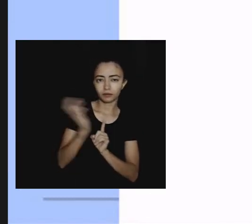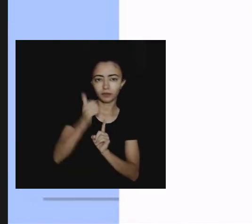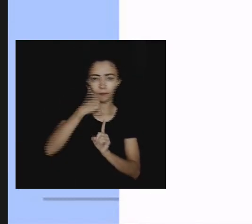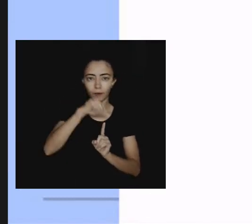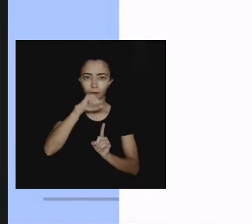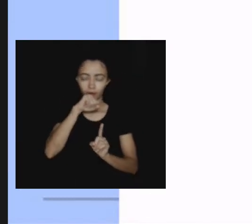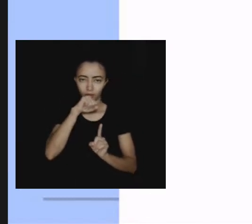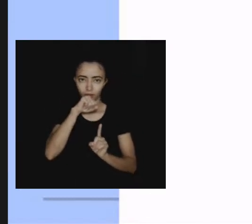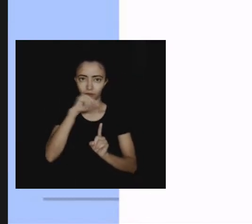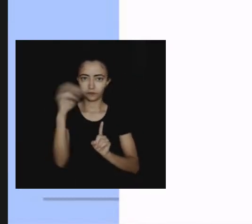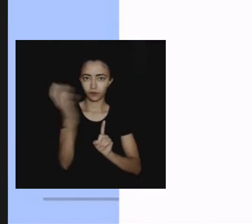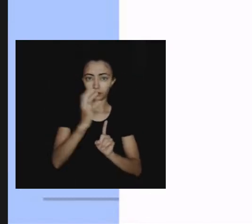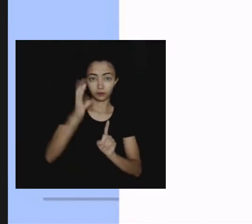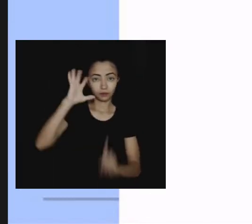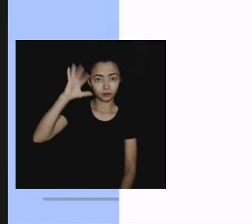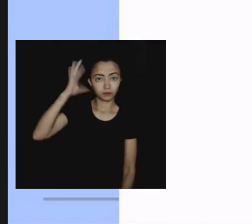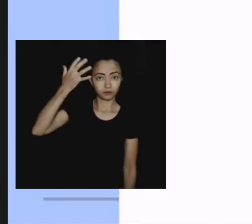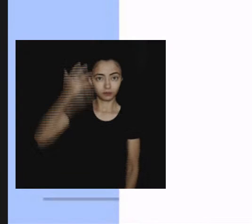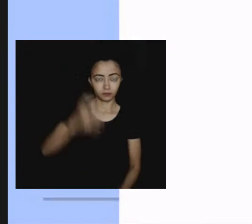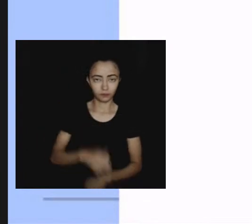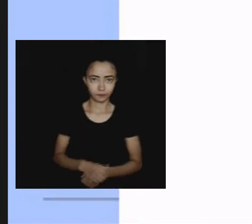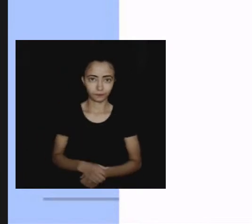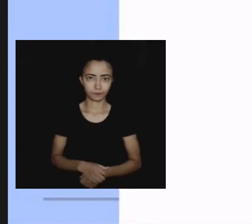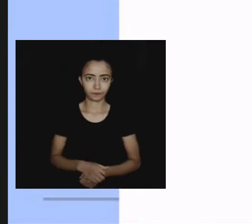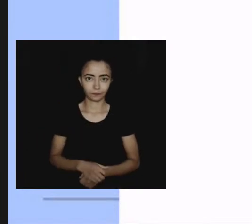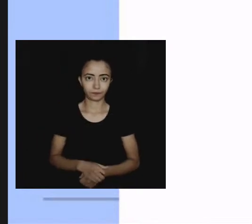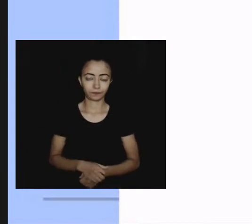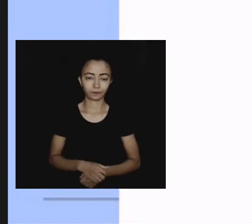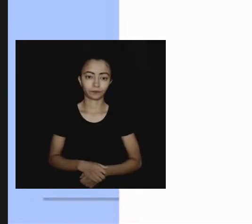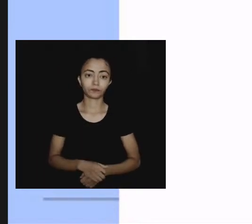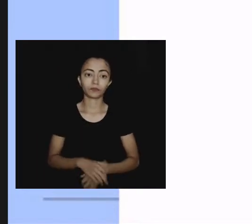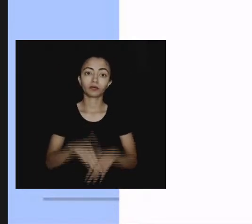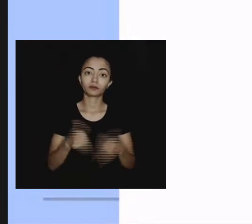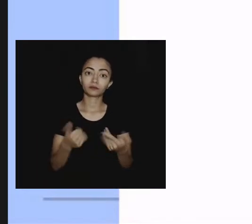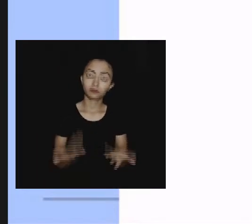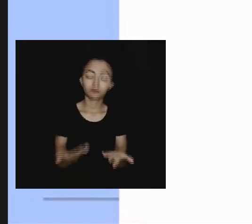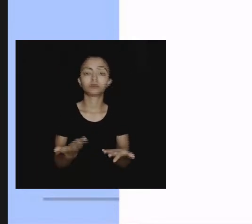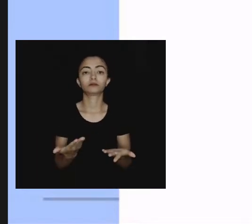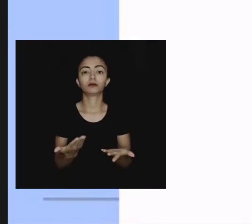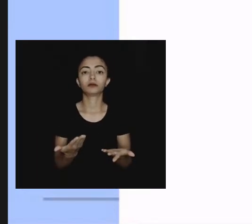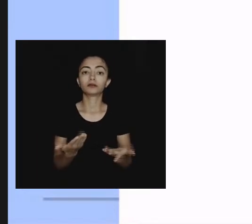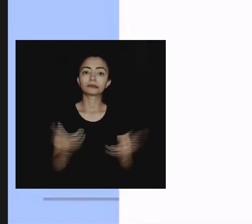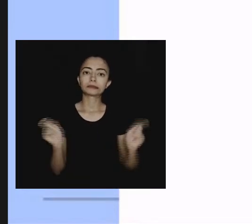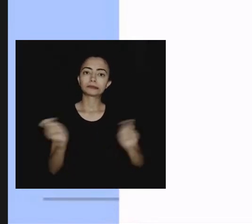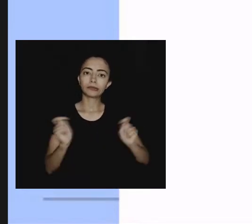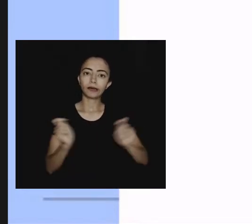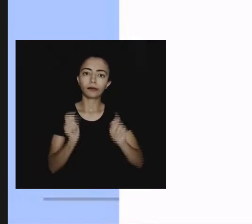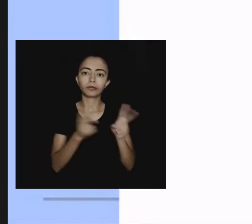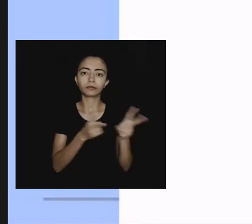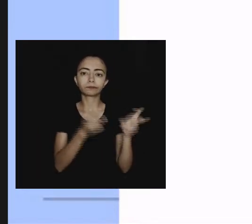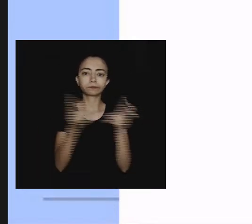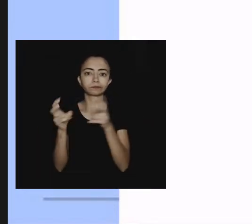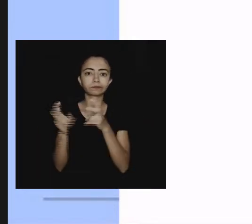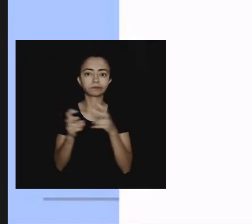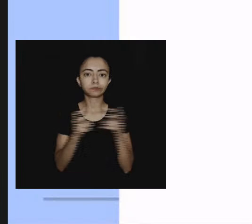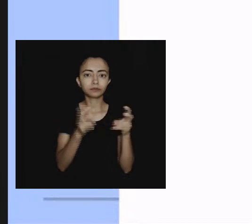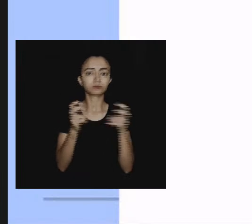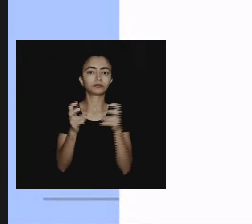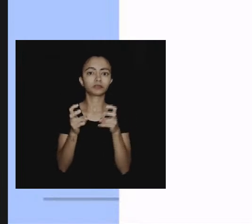to reach out to the women and influence their decisions. And this isn't even in the code.